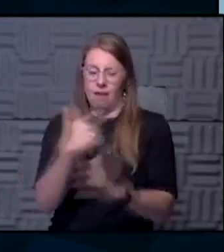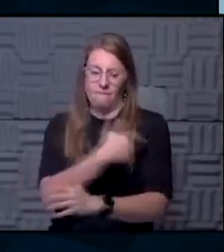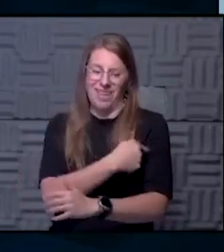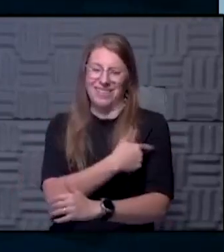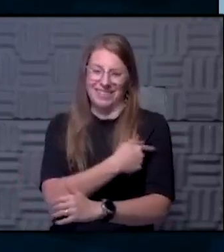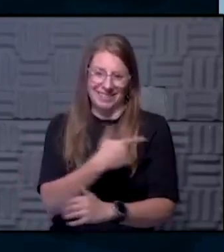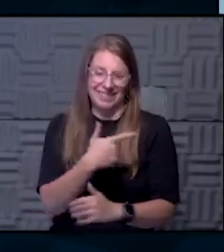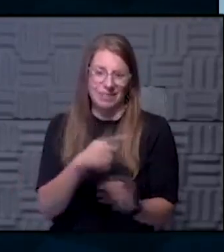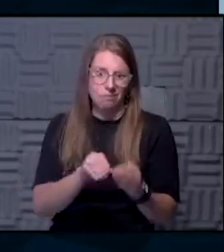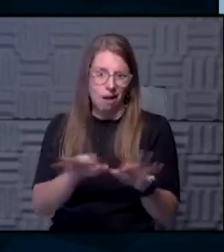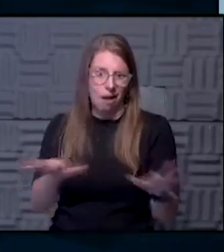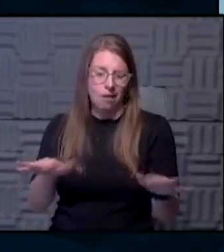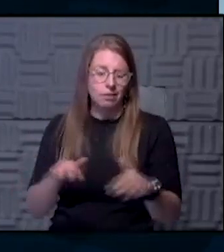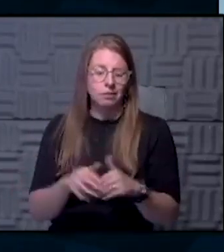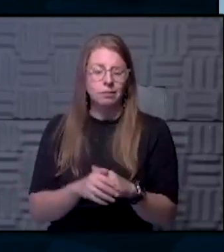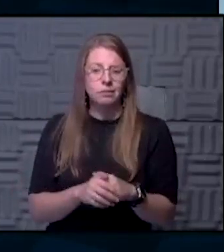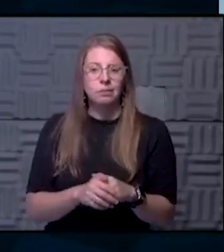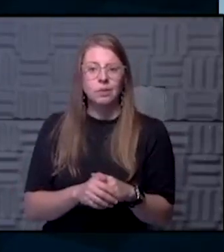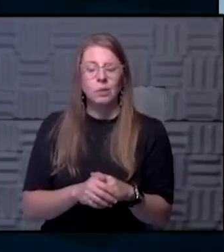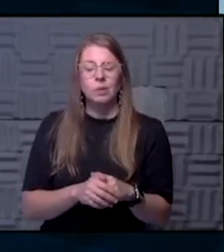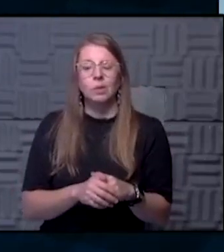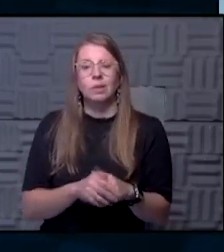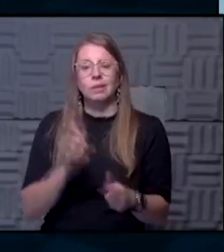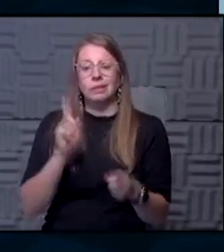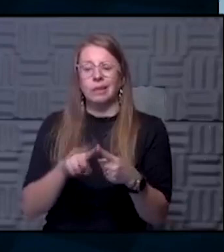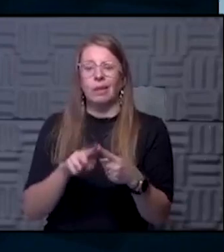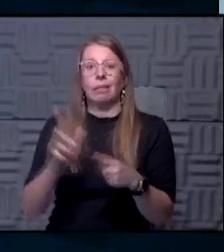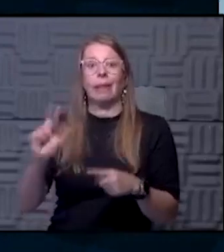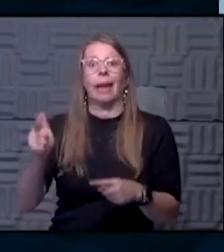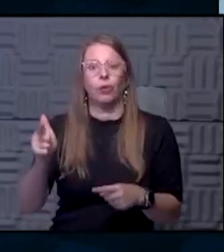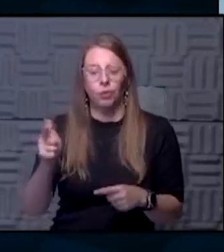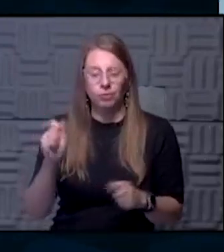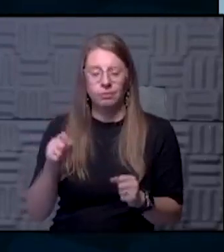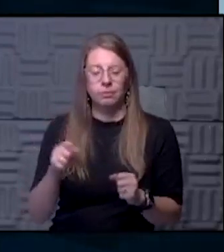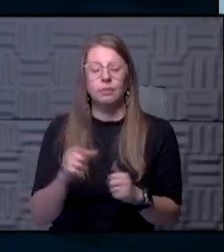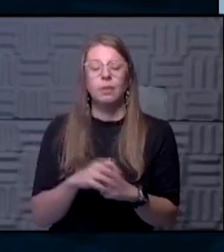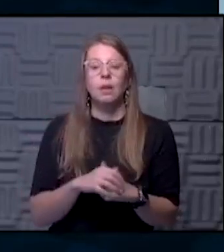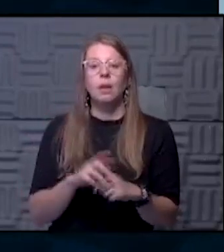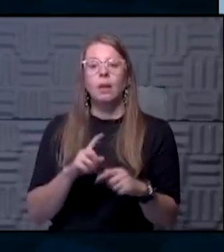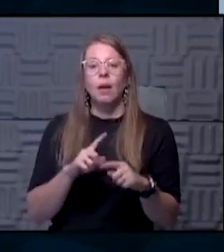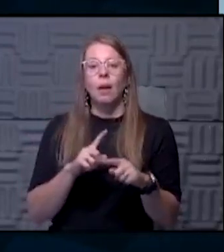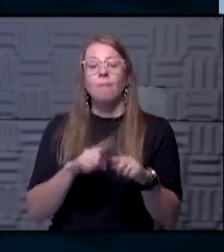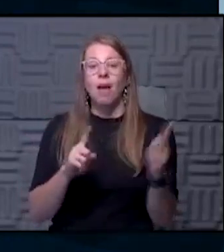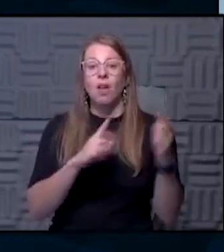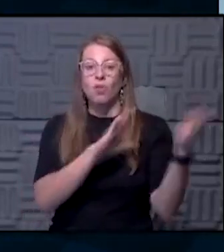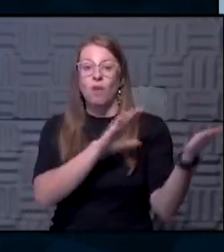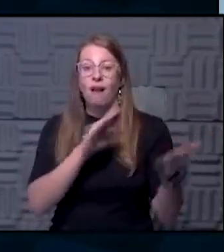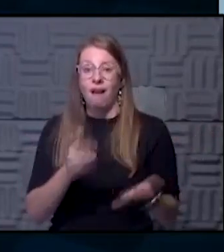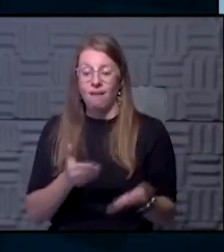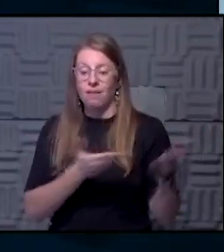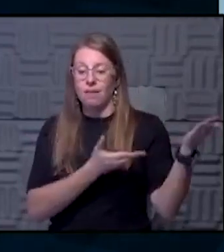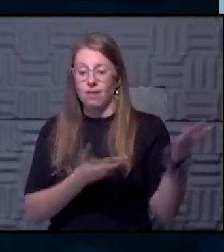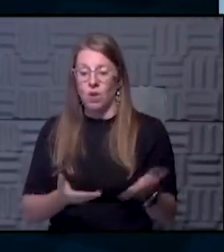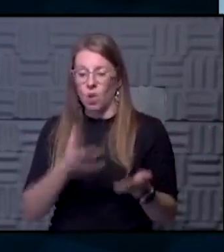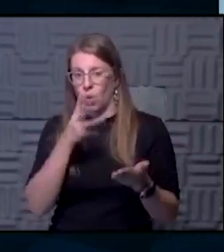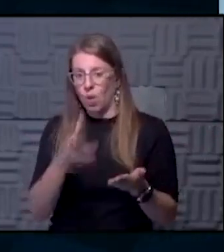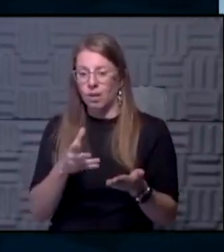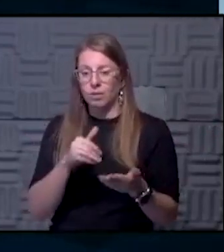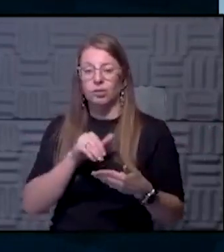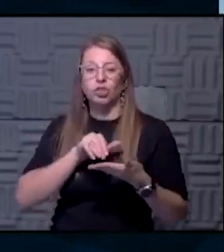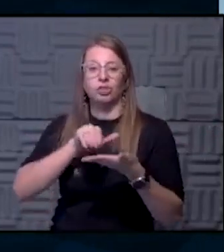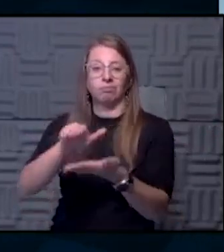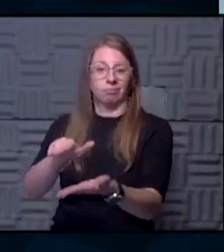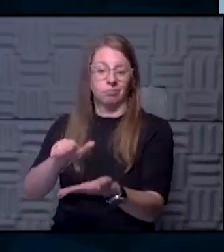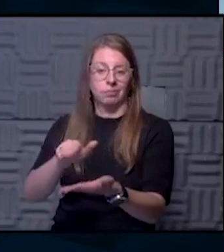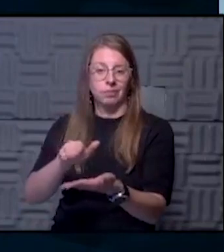coming our way until later, but as it comes, we will be shifting that to high priority groups. And